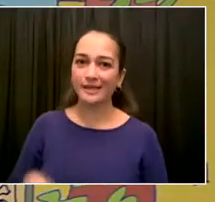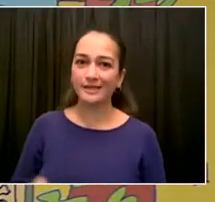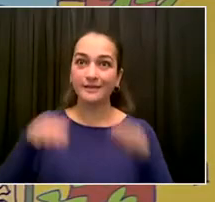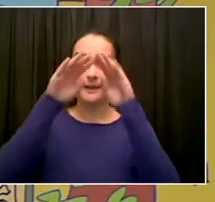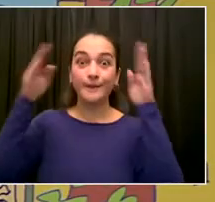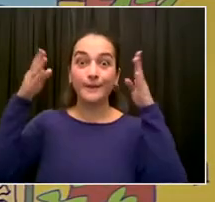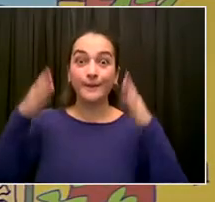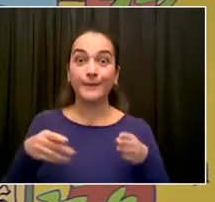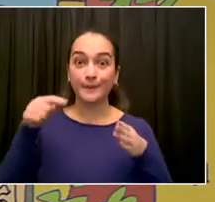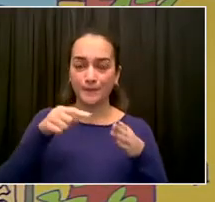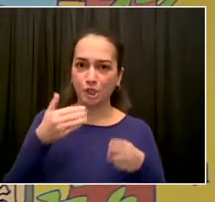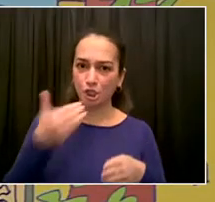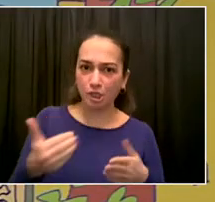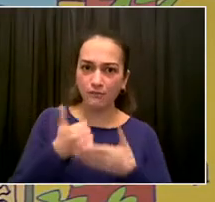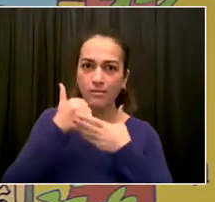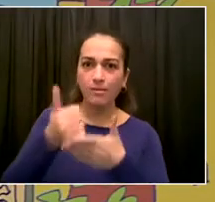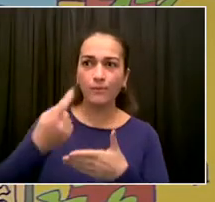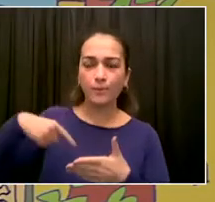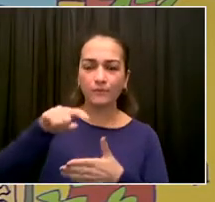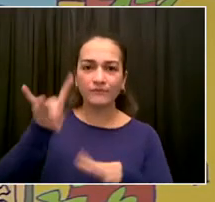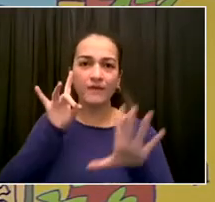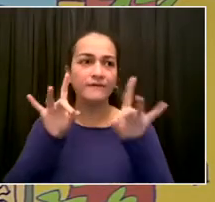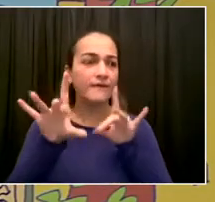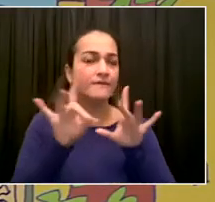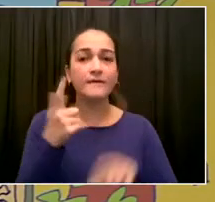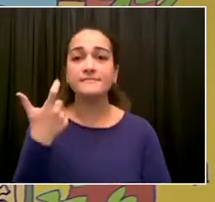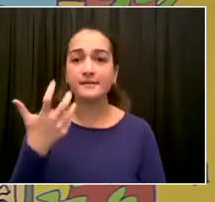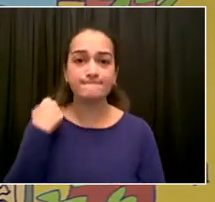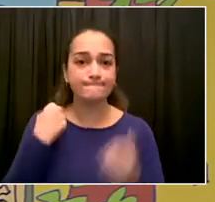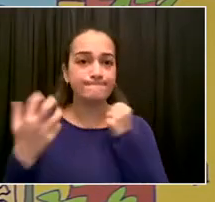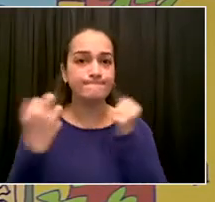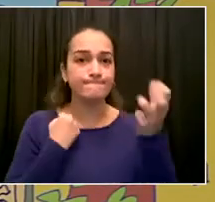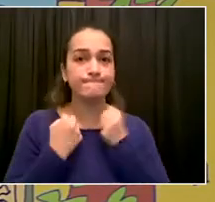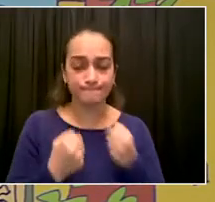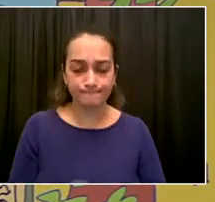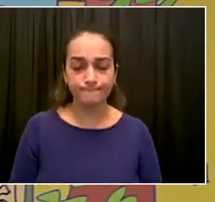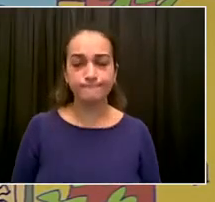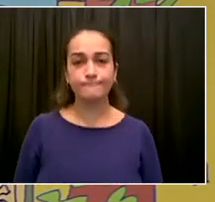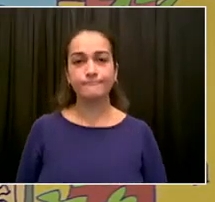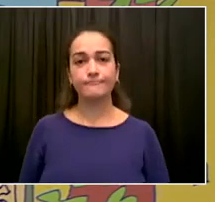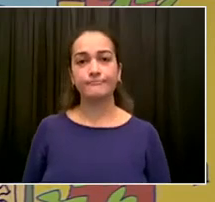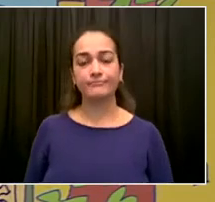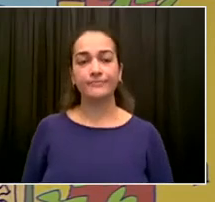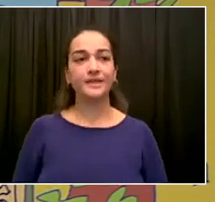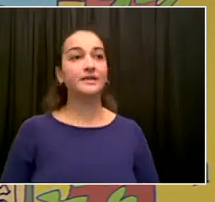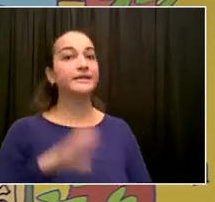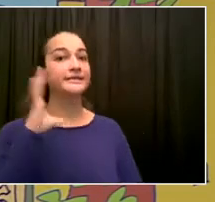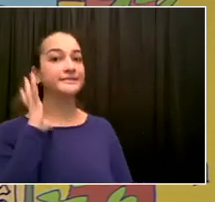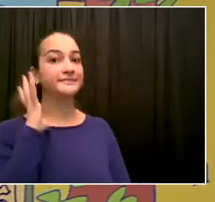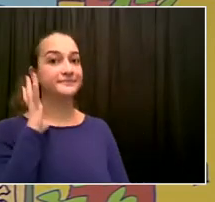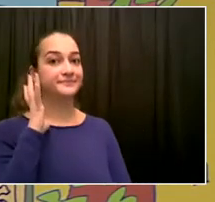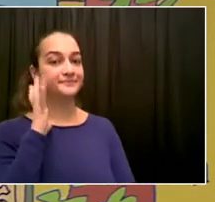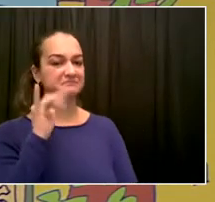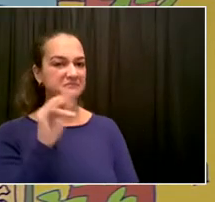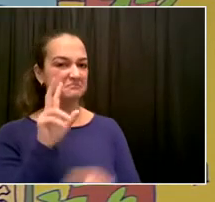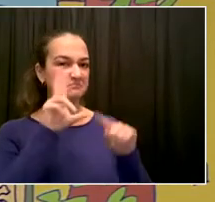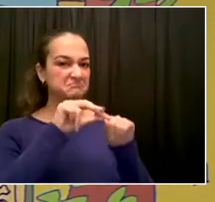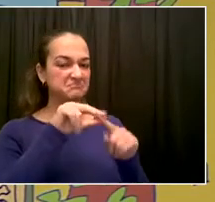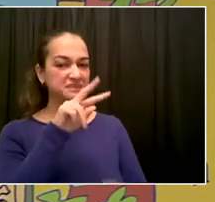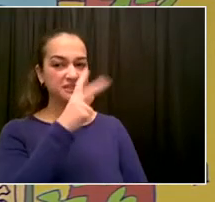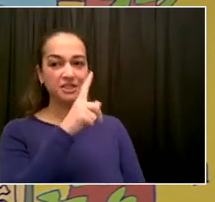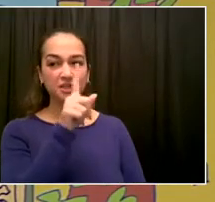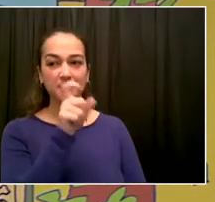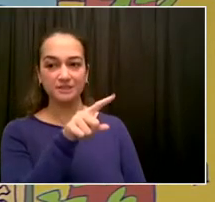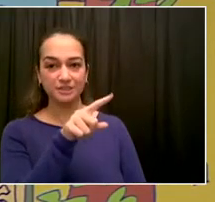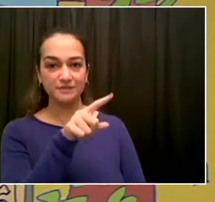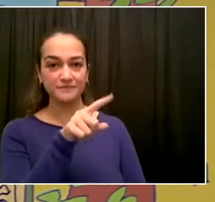Yeah, and just to follow up on that, I know that there was some concern about staffing levels for school safety